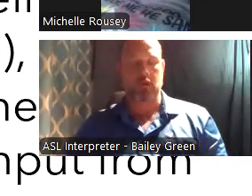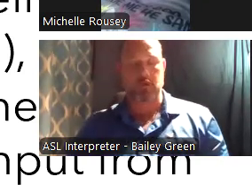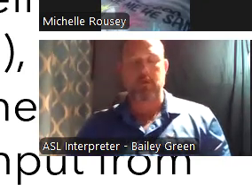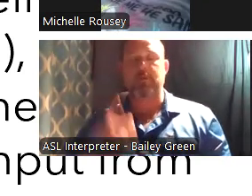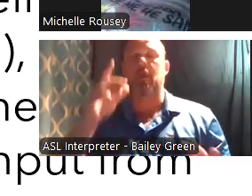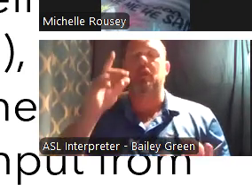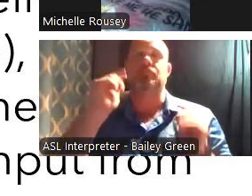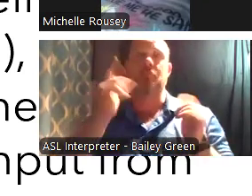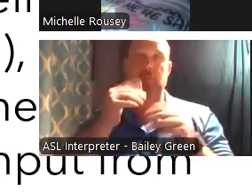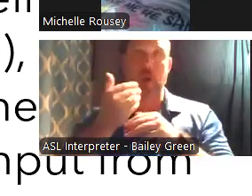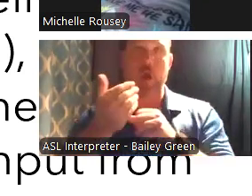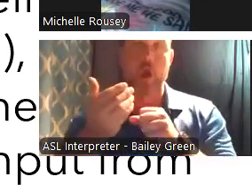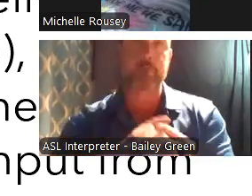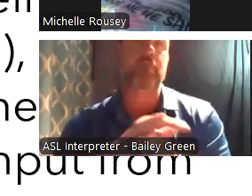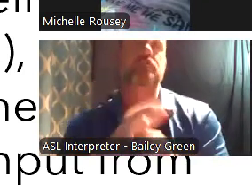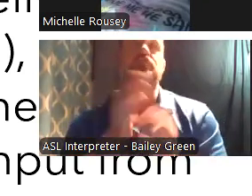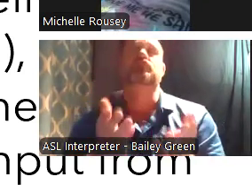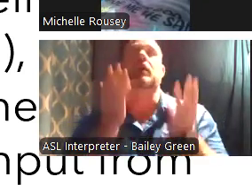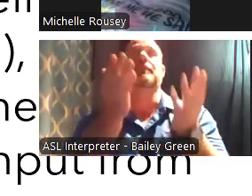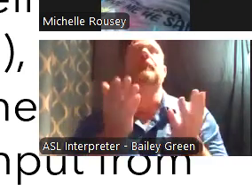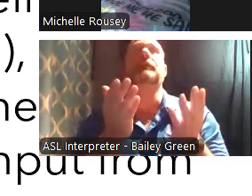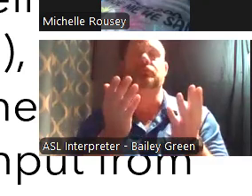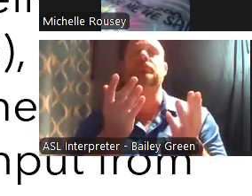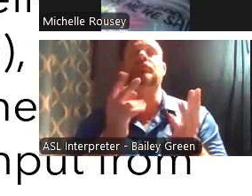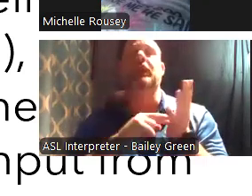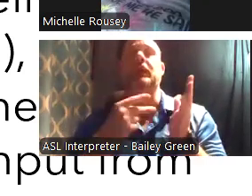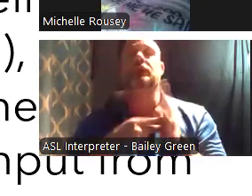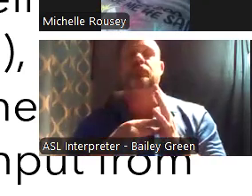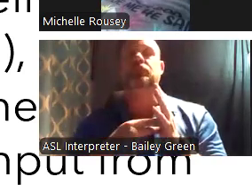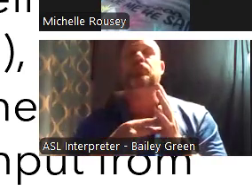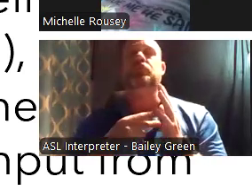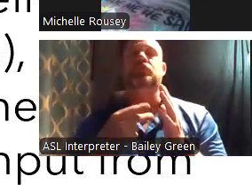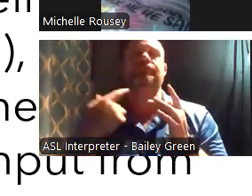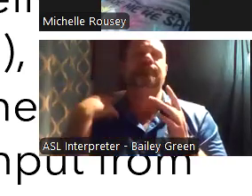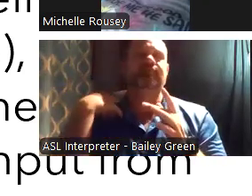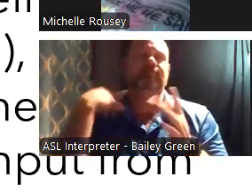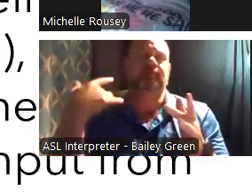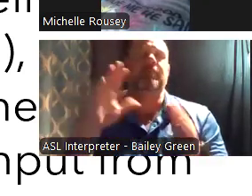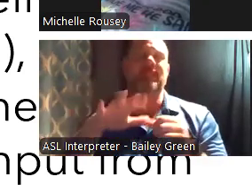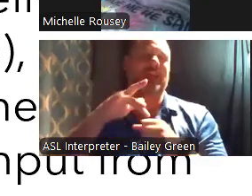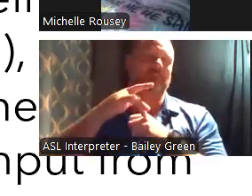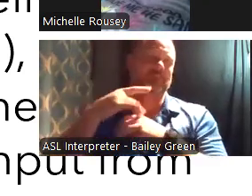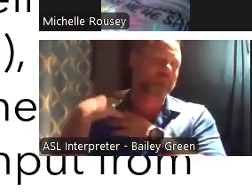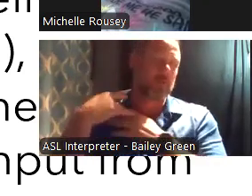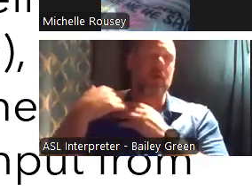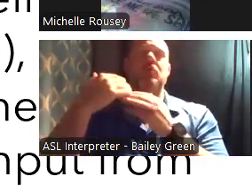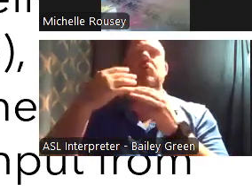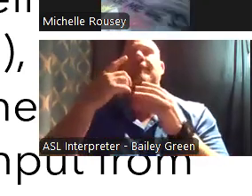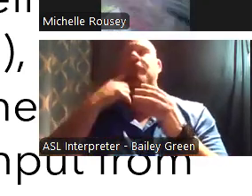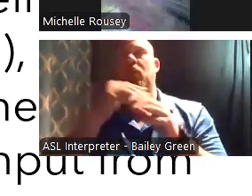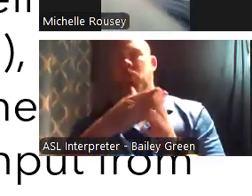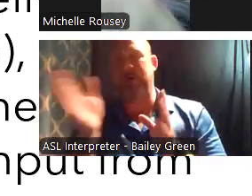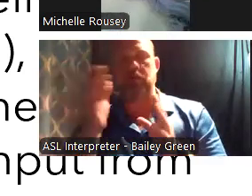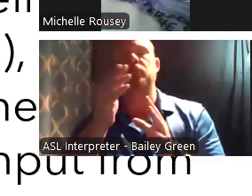coverage recommendation is meant to lift the burden or the barrier for access specifically to waiver services and